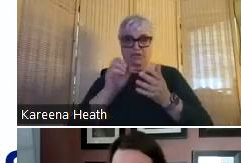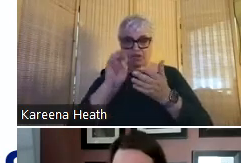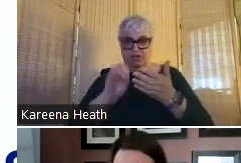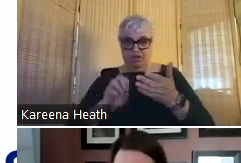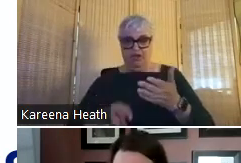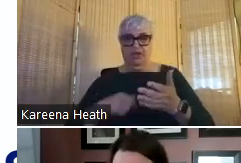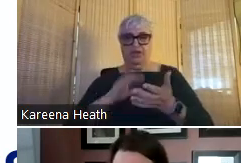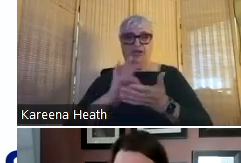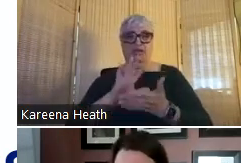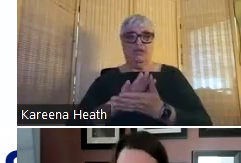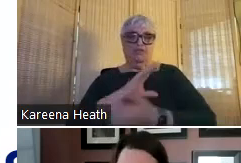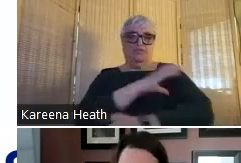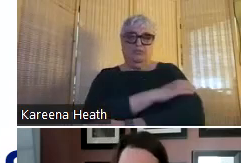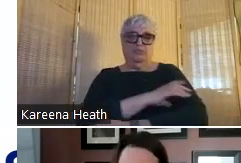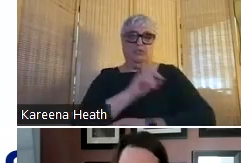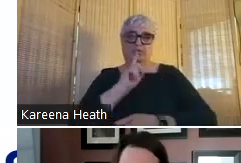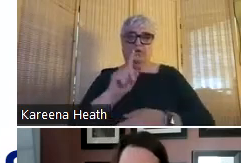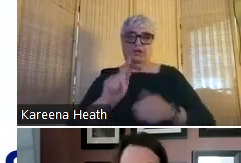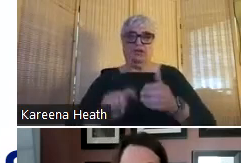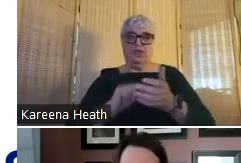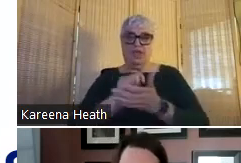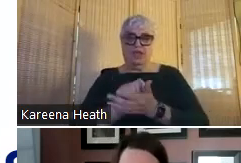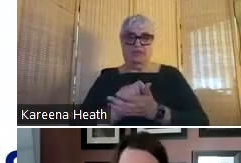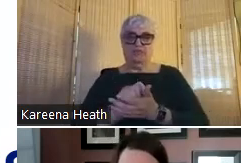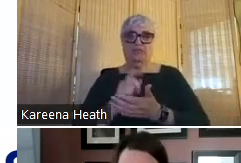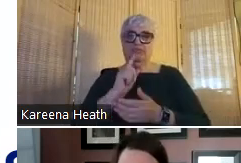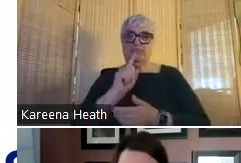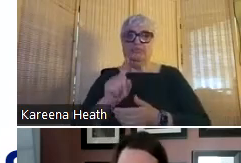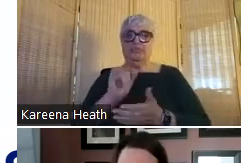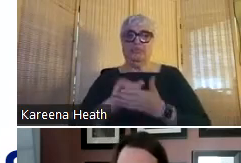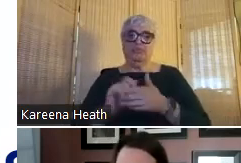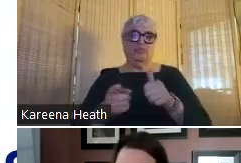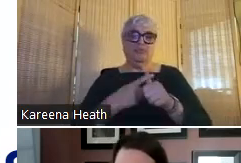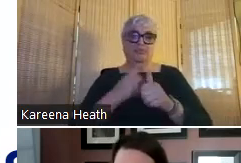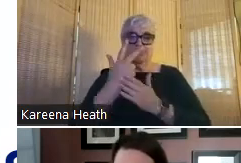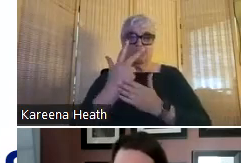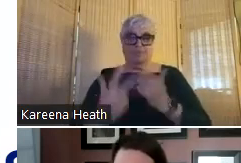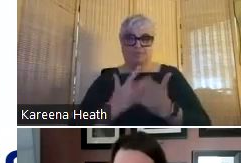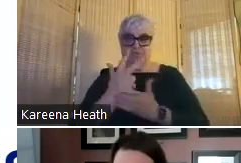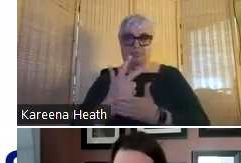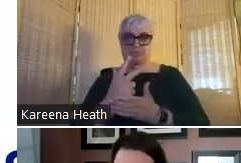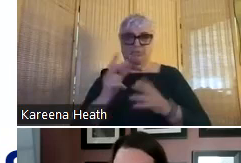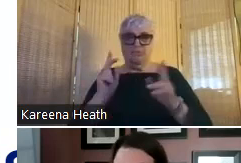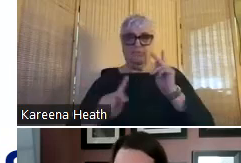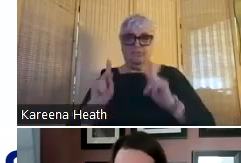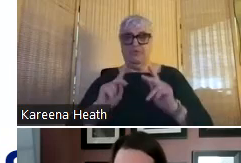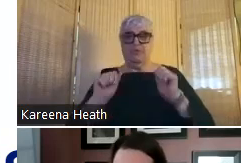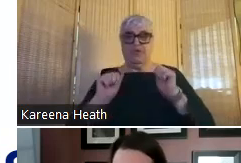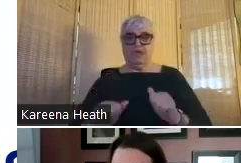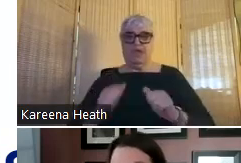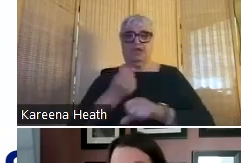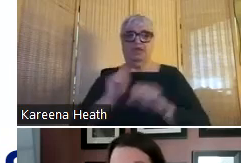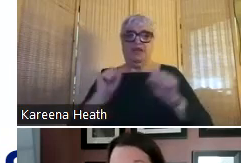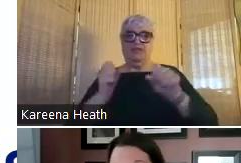documentation of vitals in real time. And this is meant to target, really within that first 3 hours, making sure that that individual is able to safely